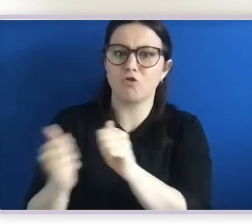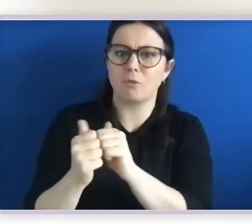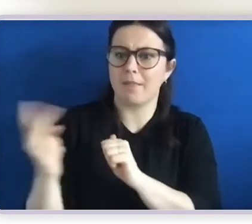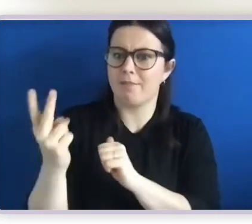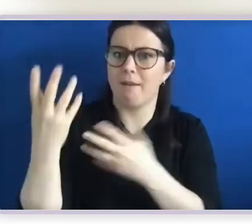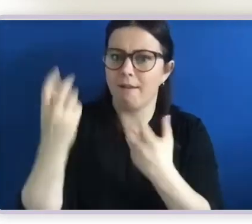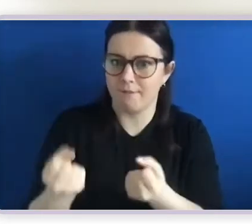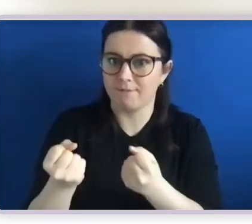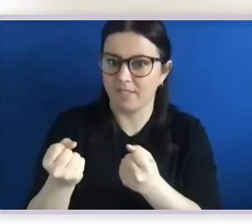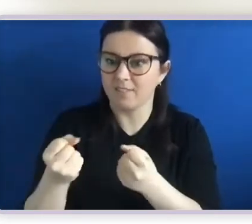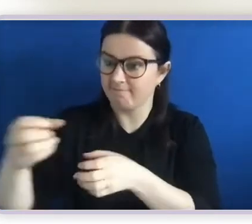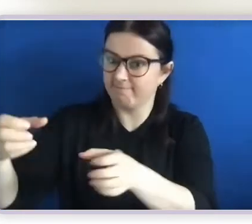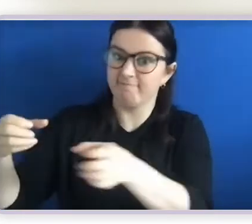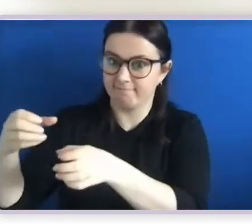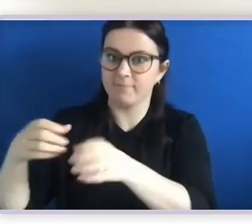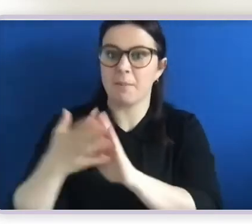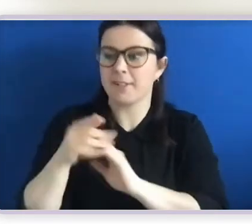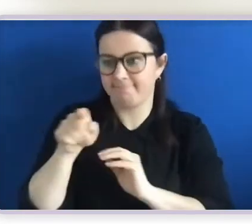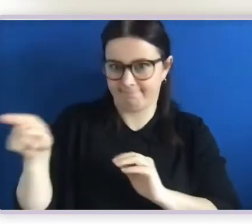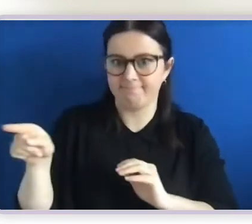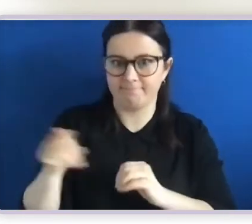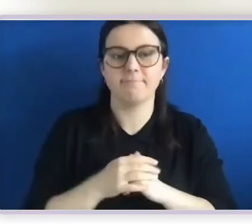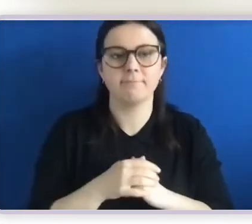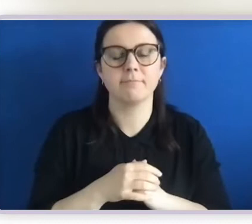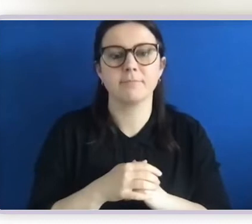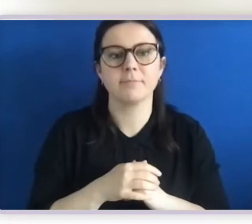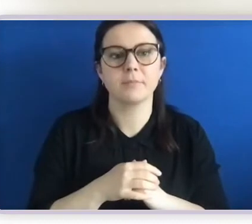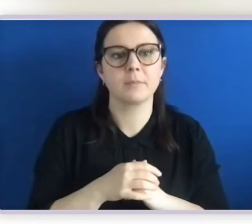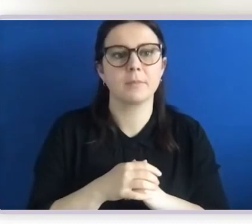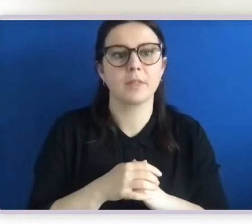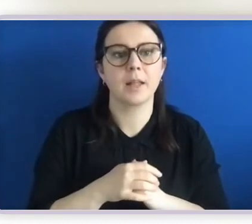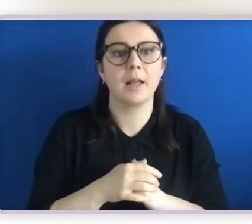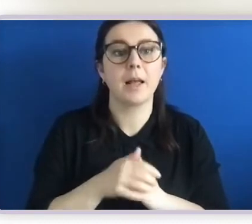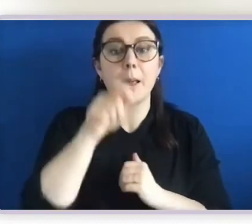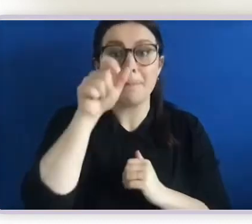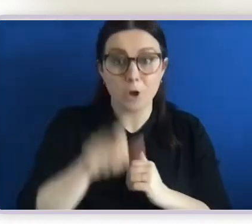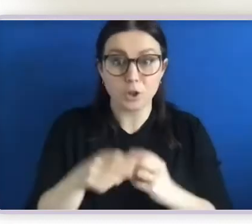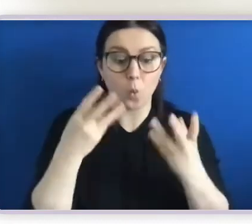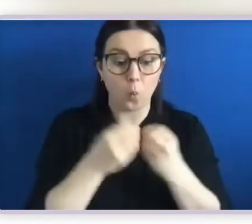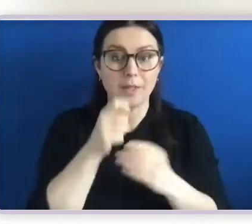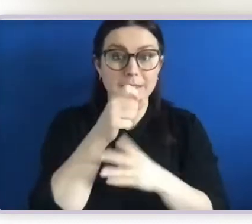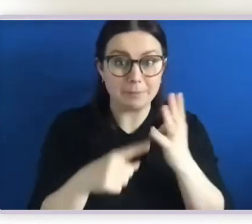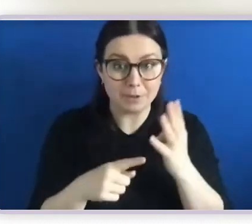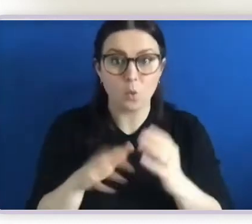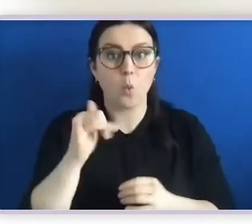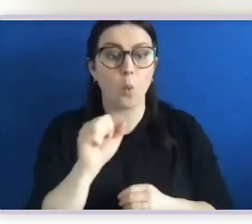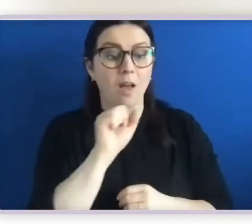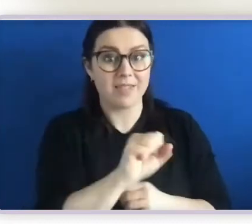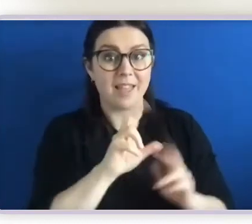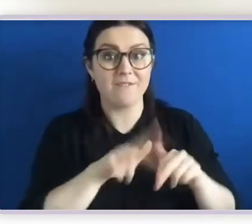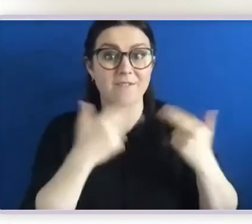Important to remember that if a person with disability or their family employs workers